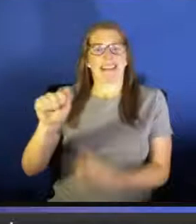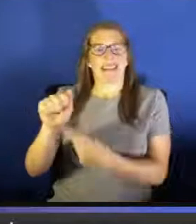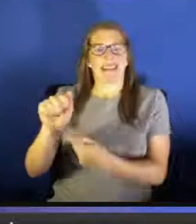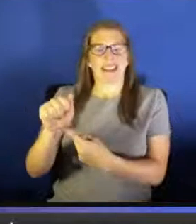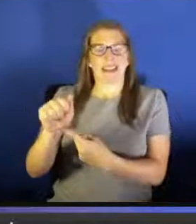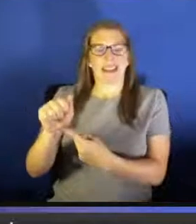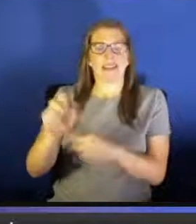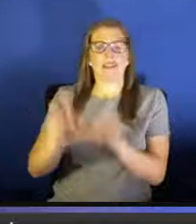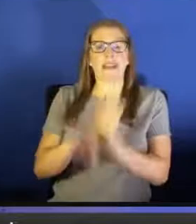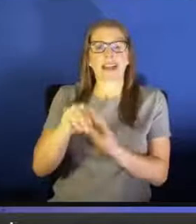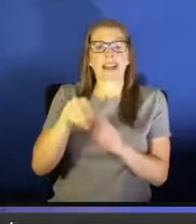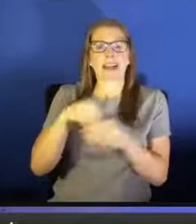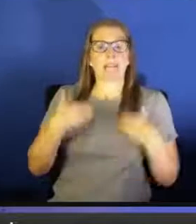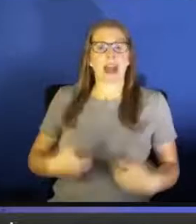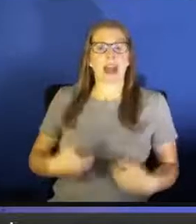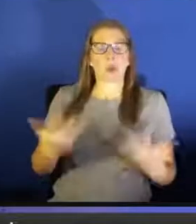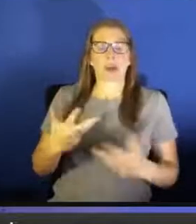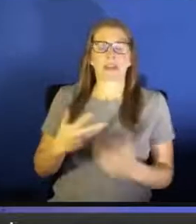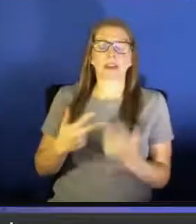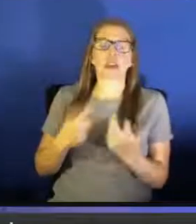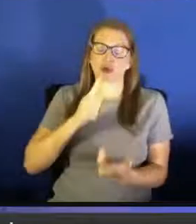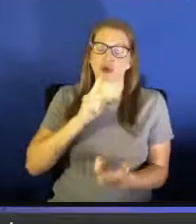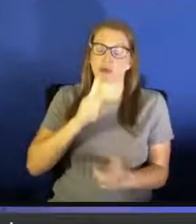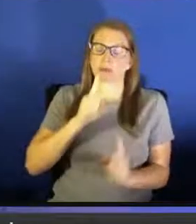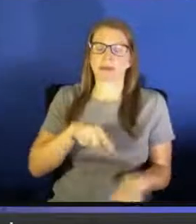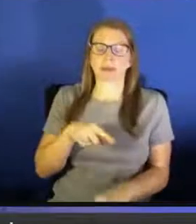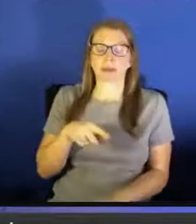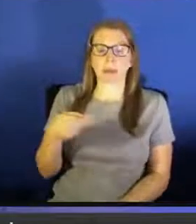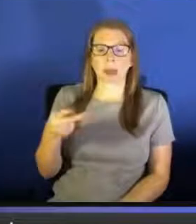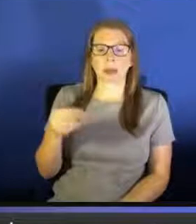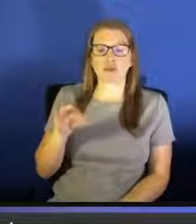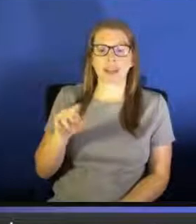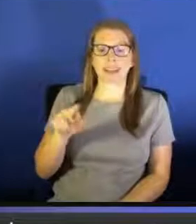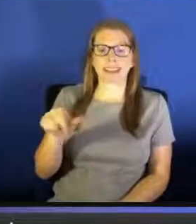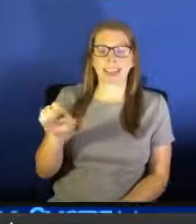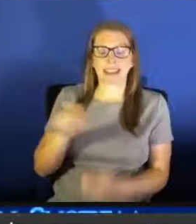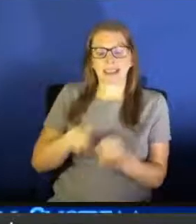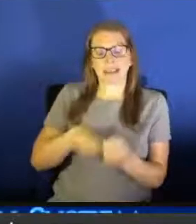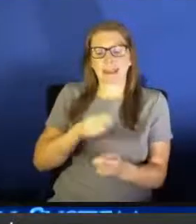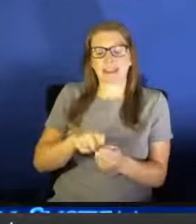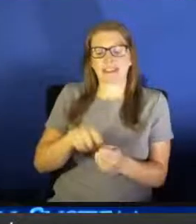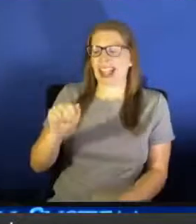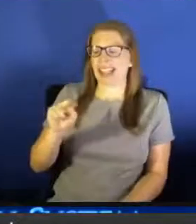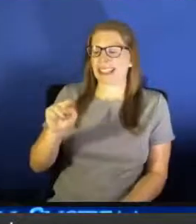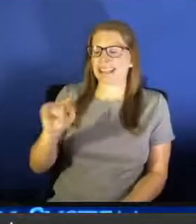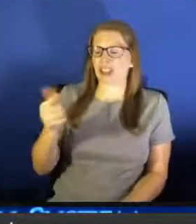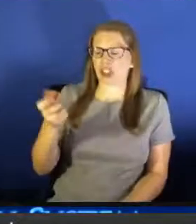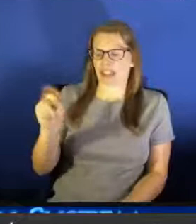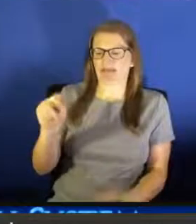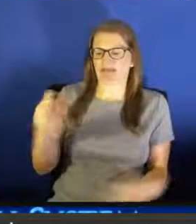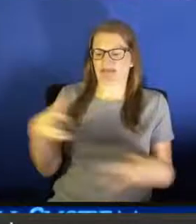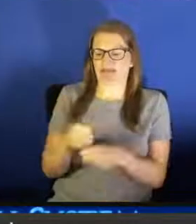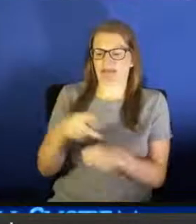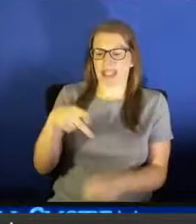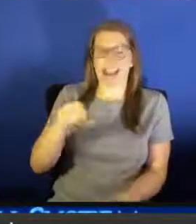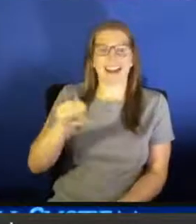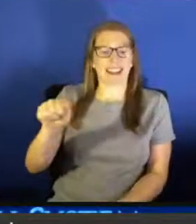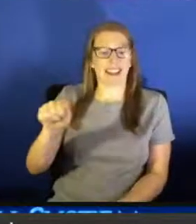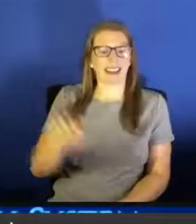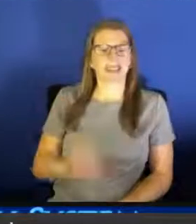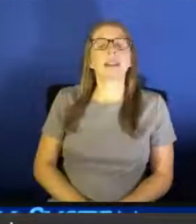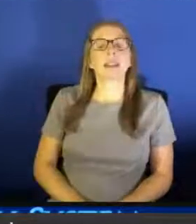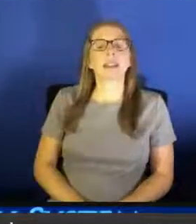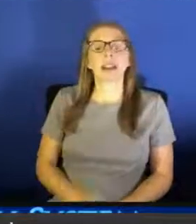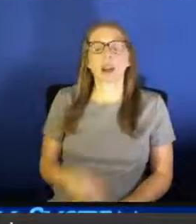body? Sure. So PSA stands for prostate-specific antigen. It is a protein that's made by the